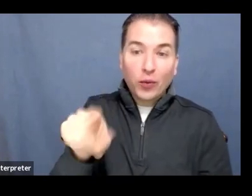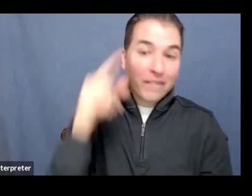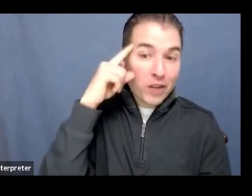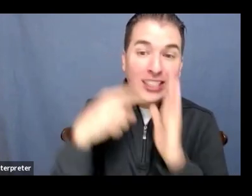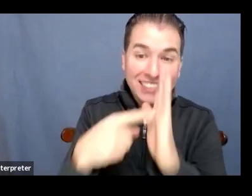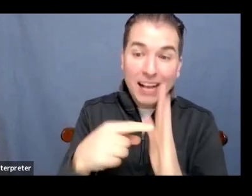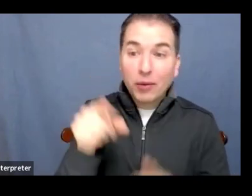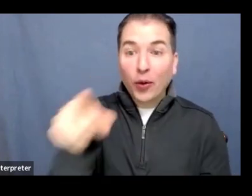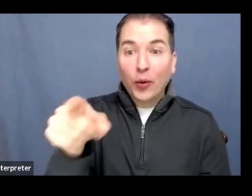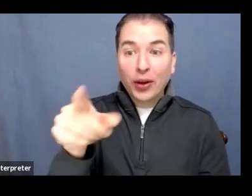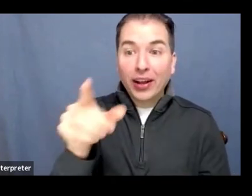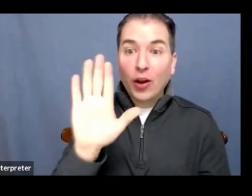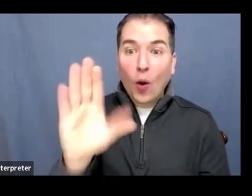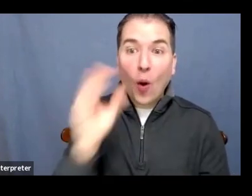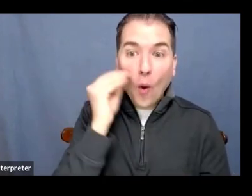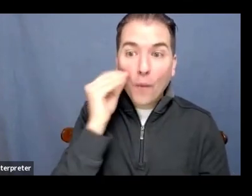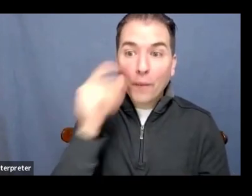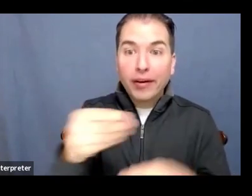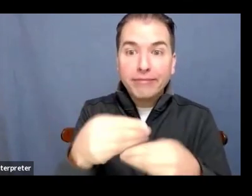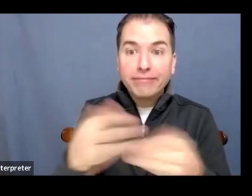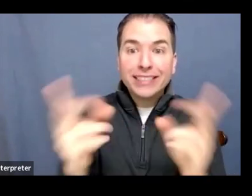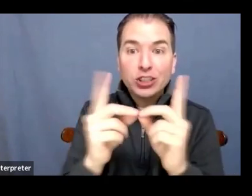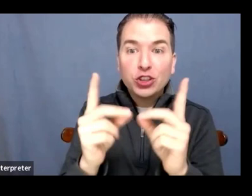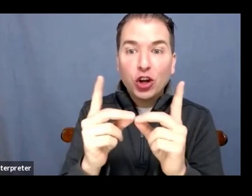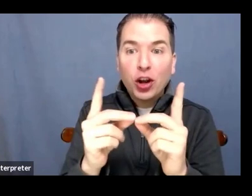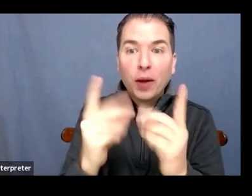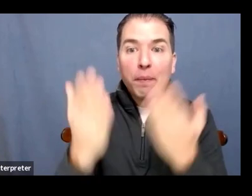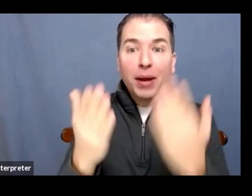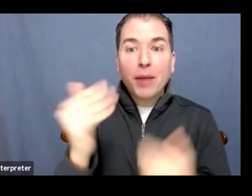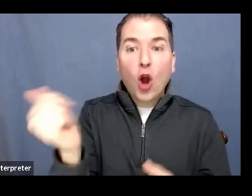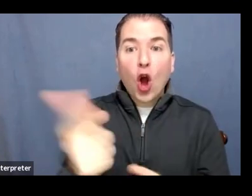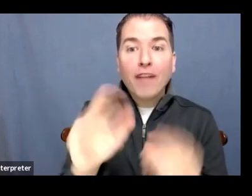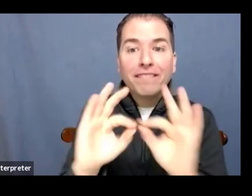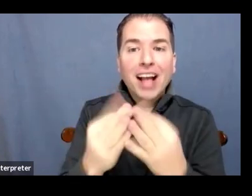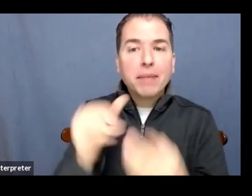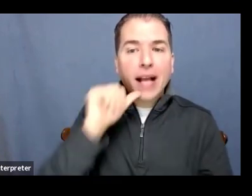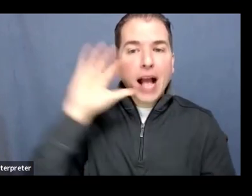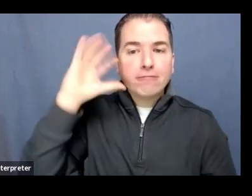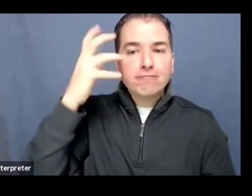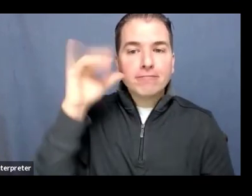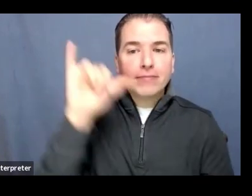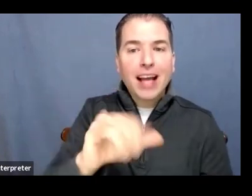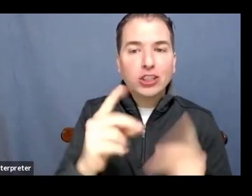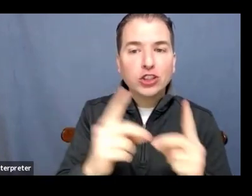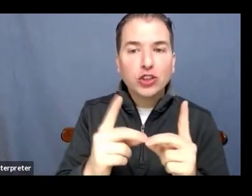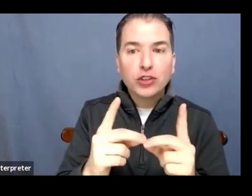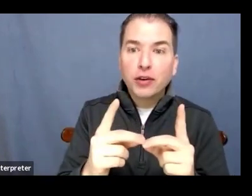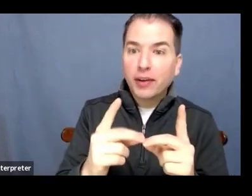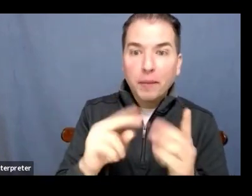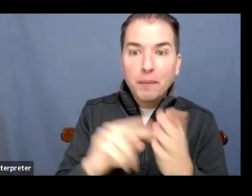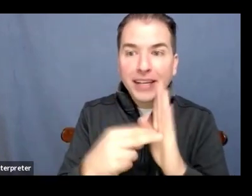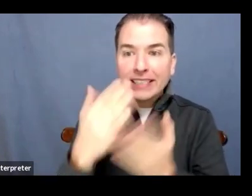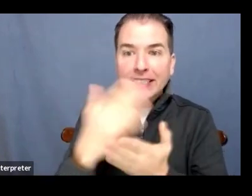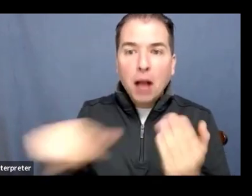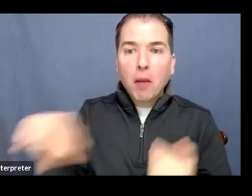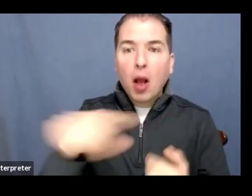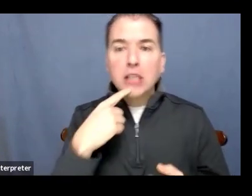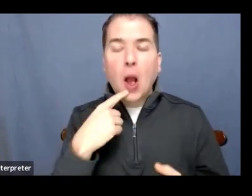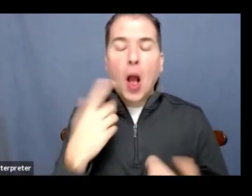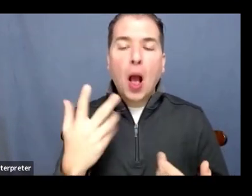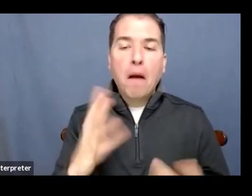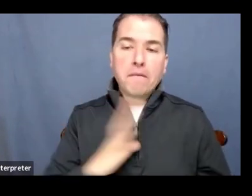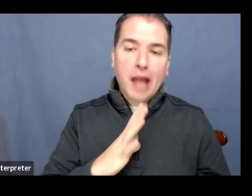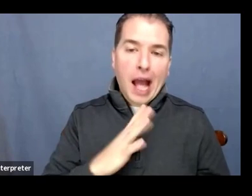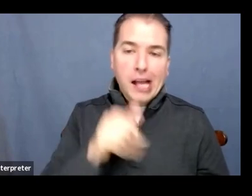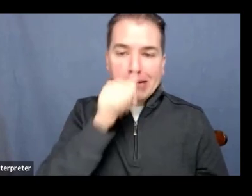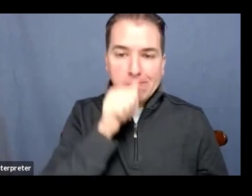Well, guess what? Not everybody likes pumpkin pie, so not everybody's happy, and there's a want or a need that